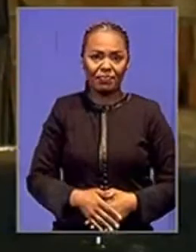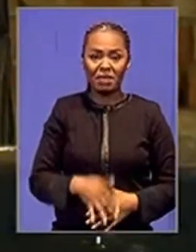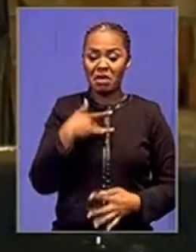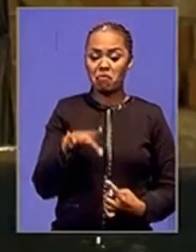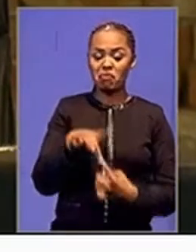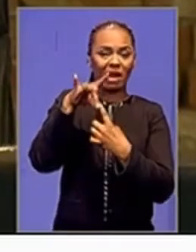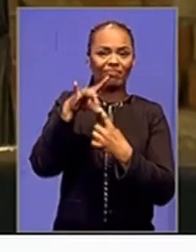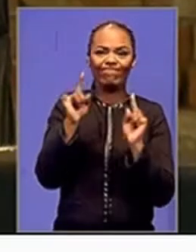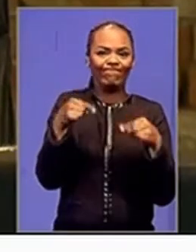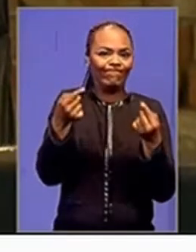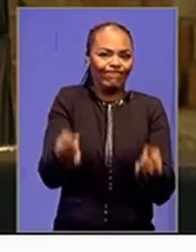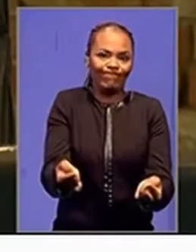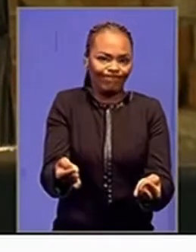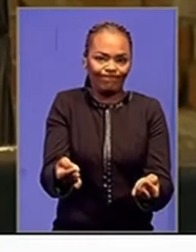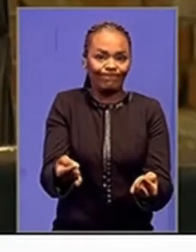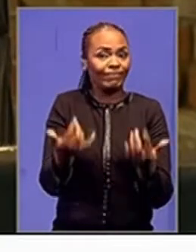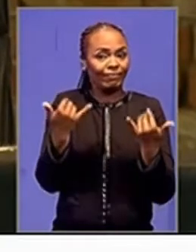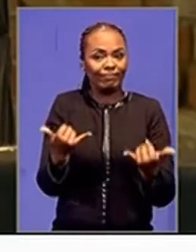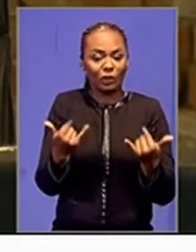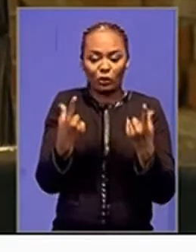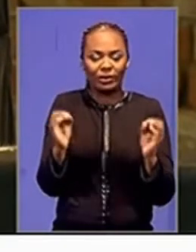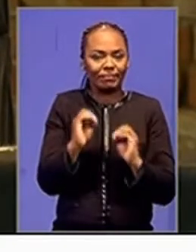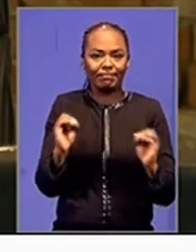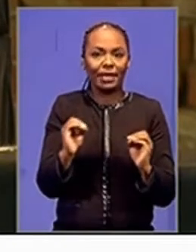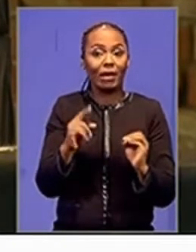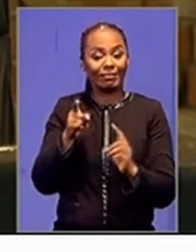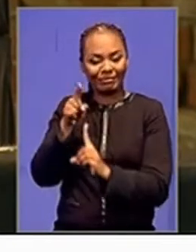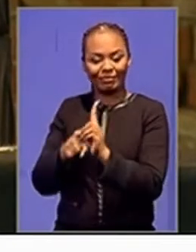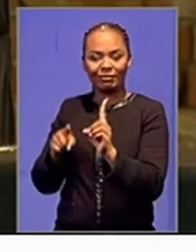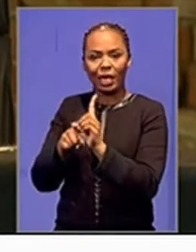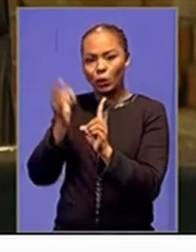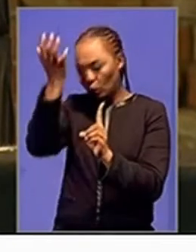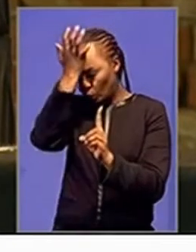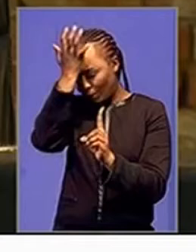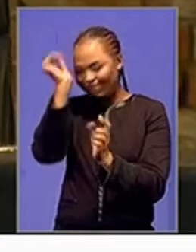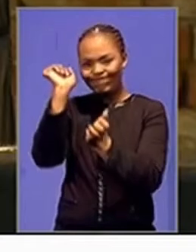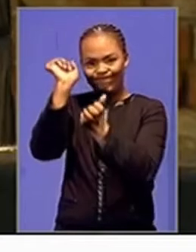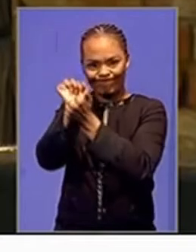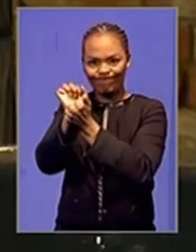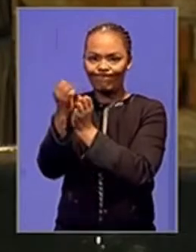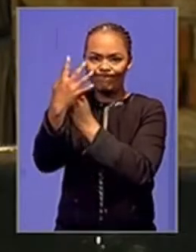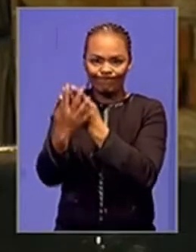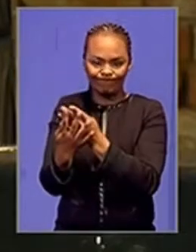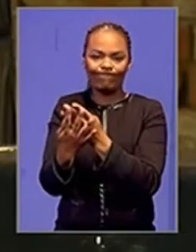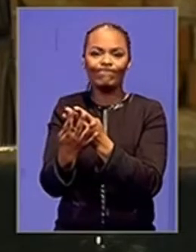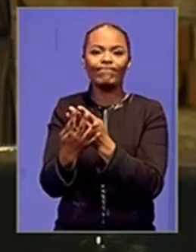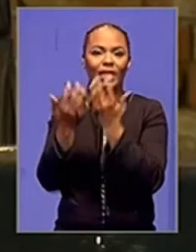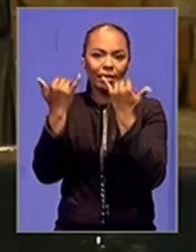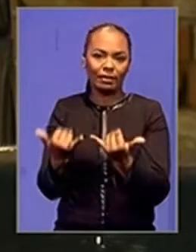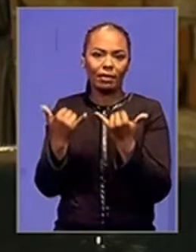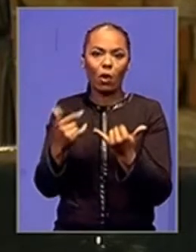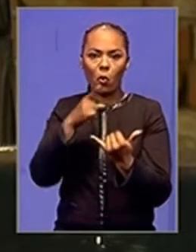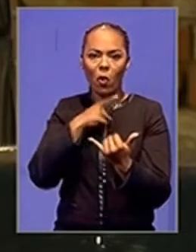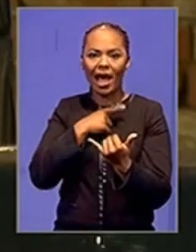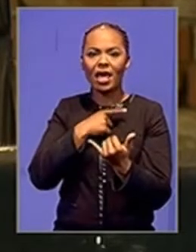option but to commit Mr. Zuma to imprisonment with the hope that doing so sends an unequivocal